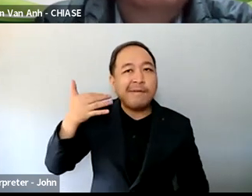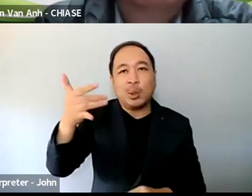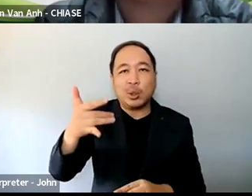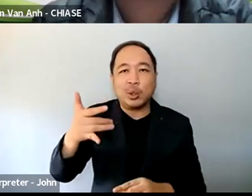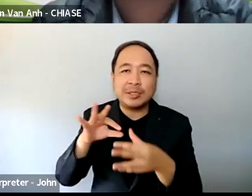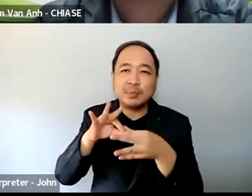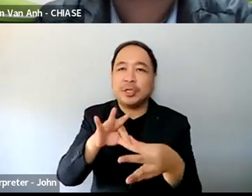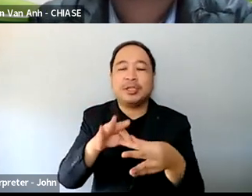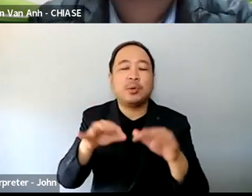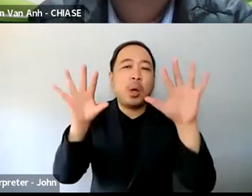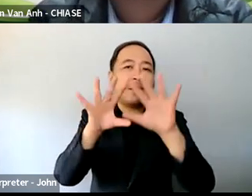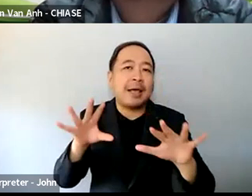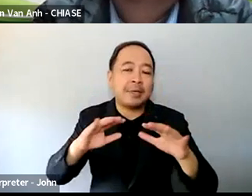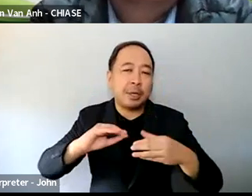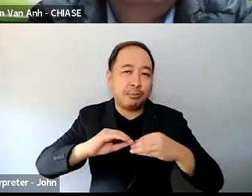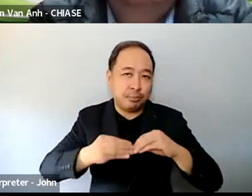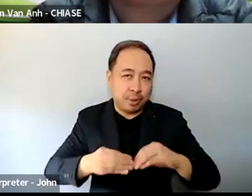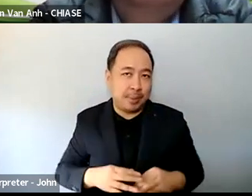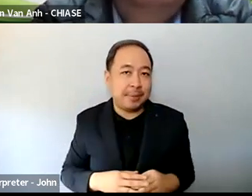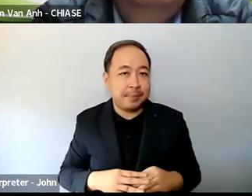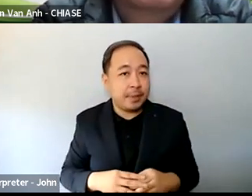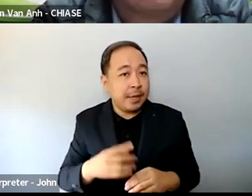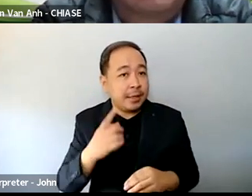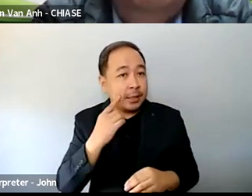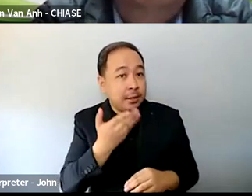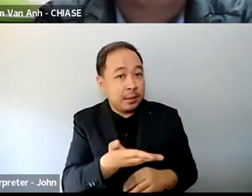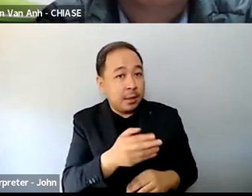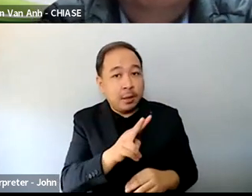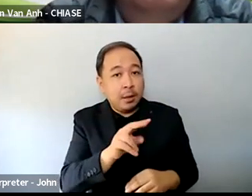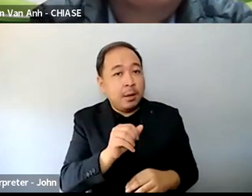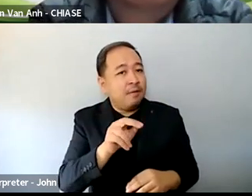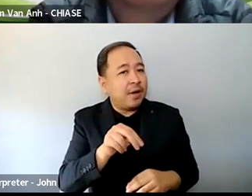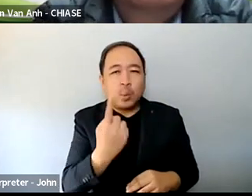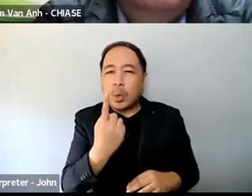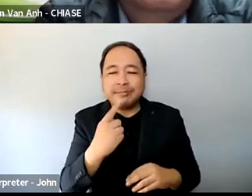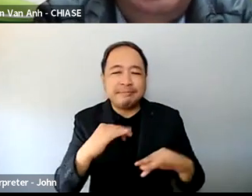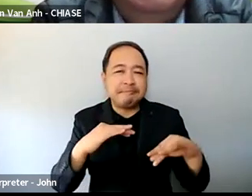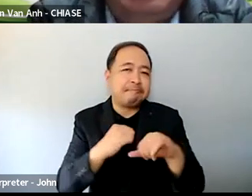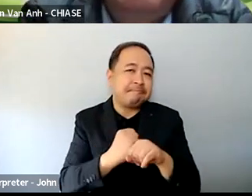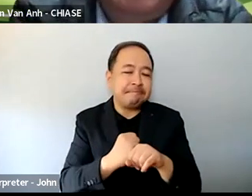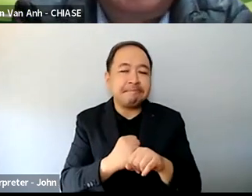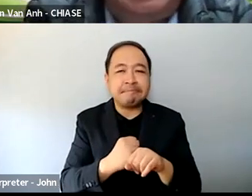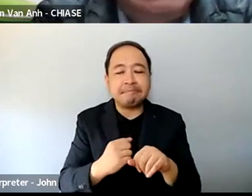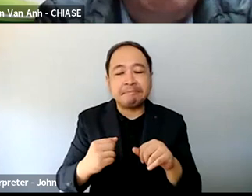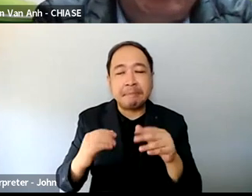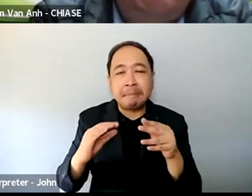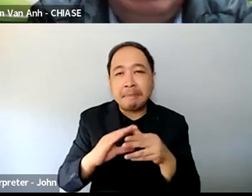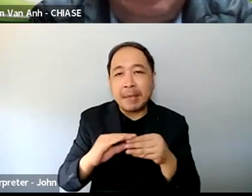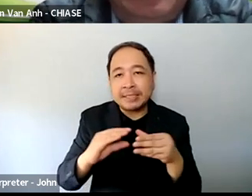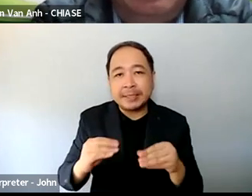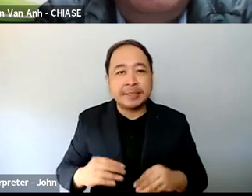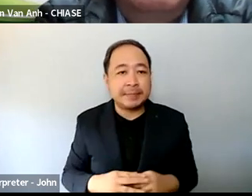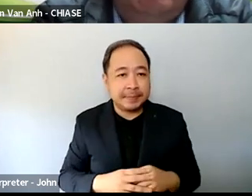you. So I think we have Van back. So just one key message. Okay. In